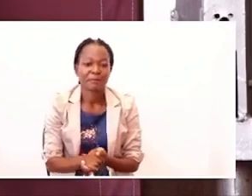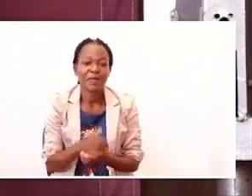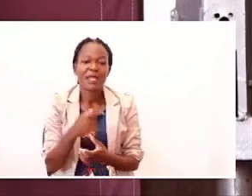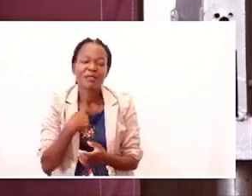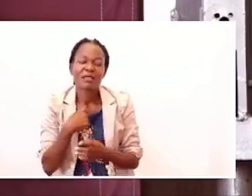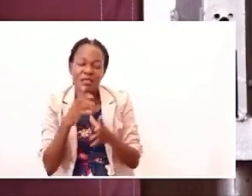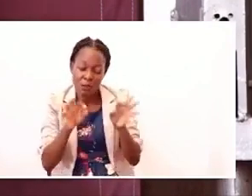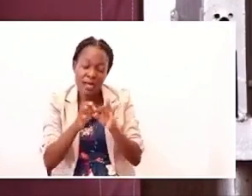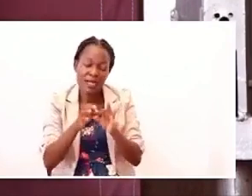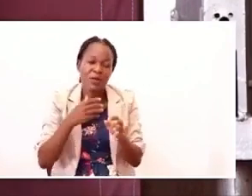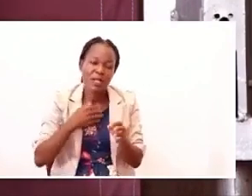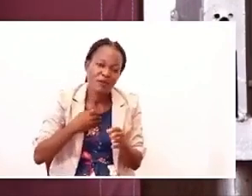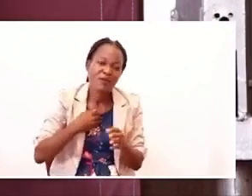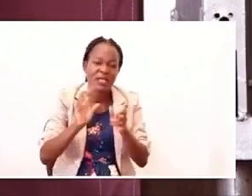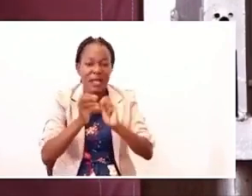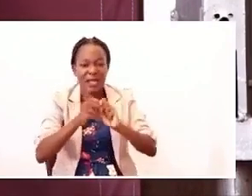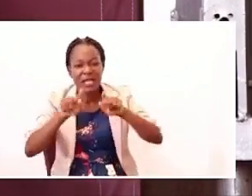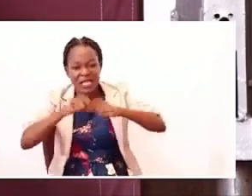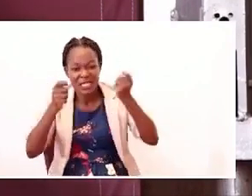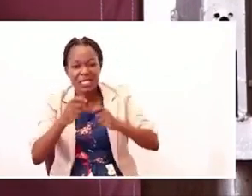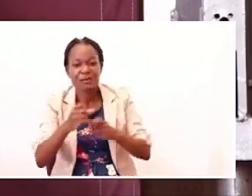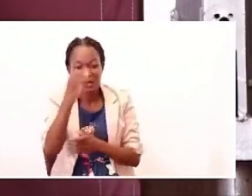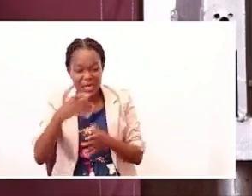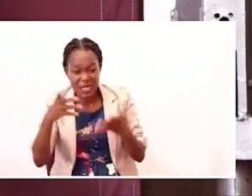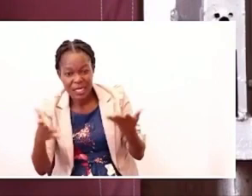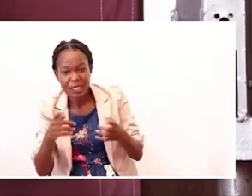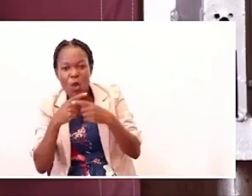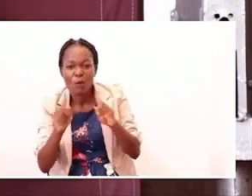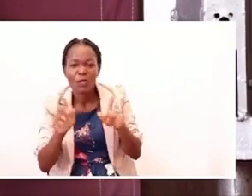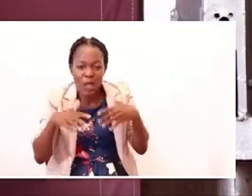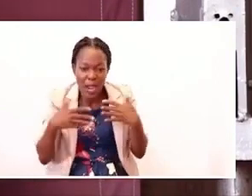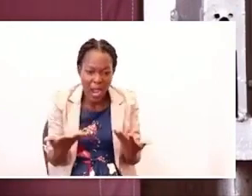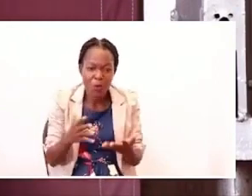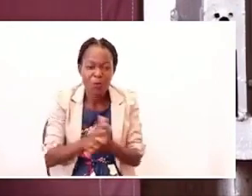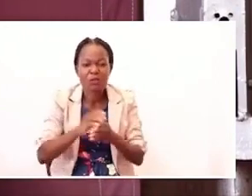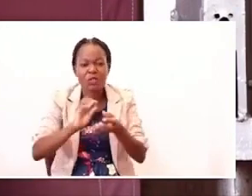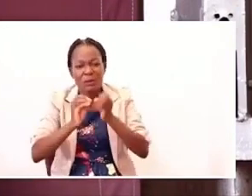dismantle and reconstitute the global debt architecture,